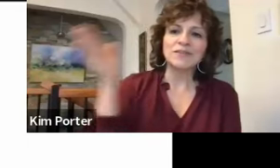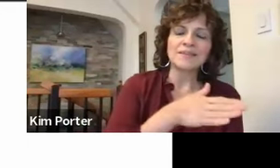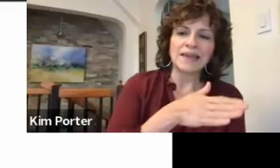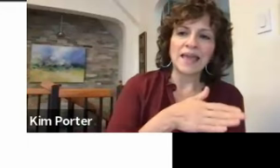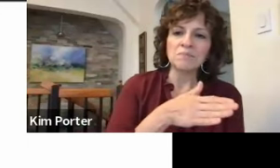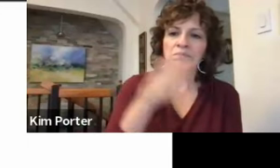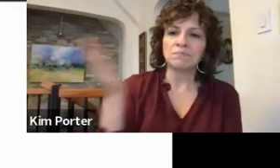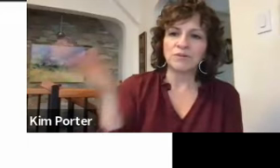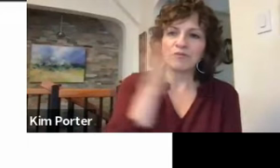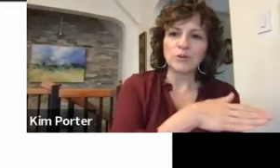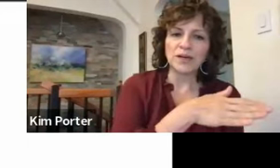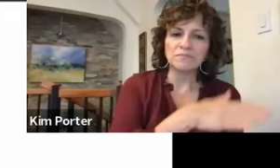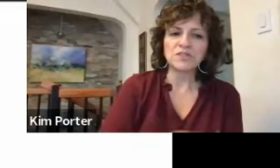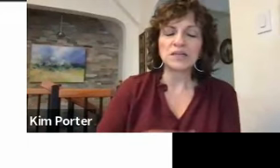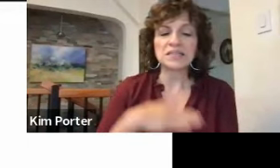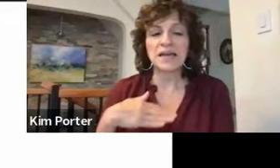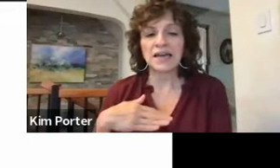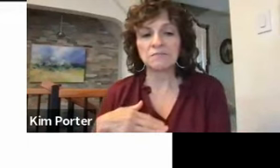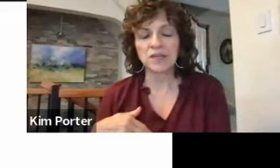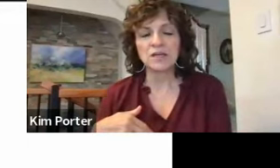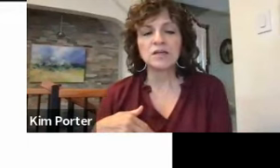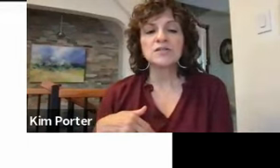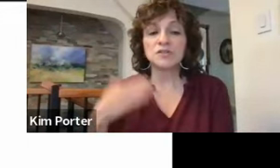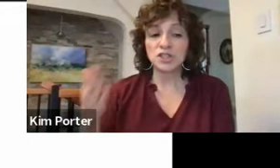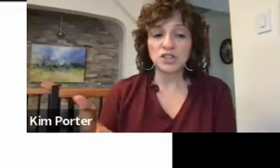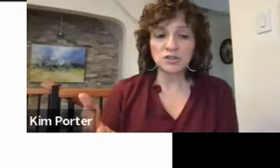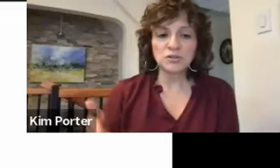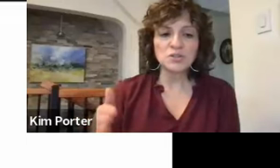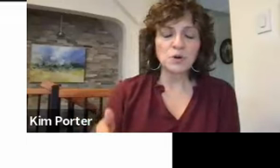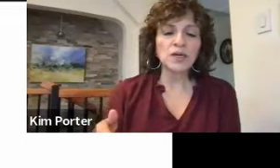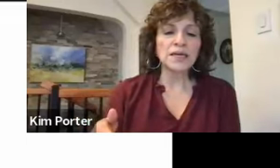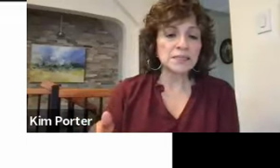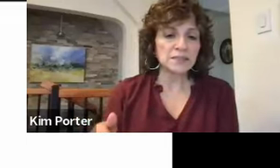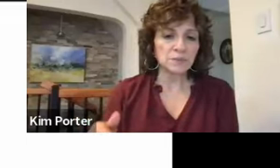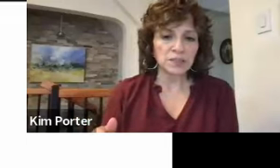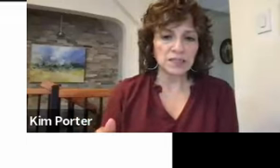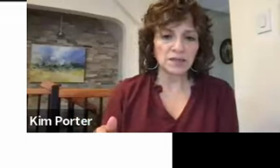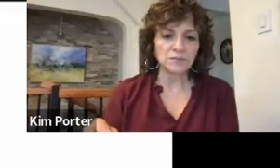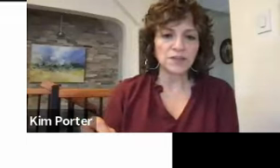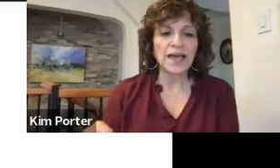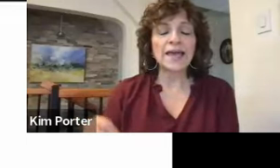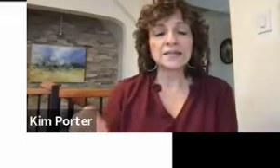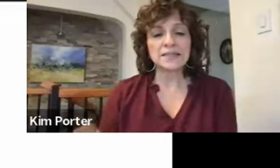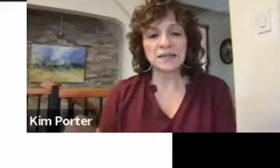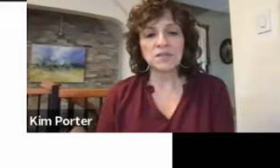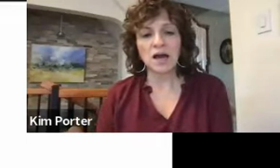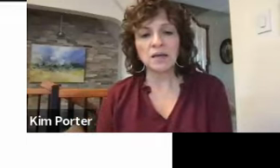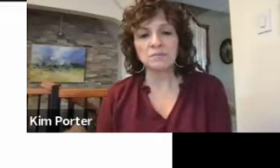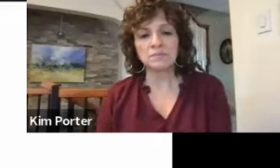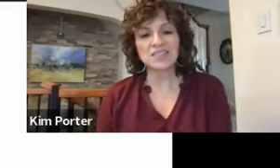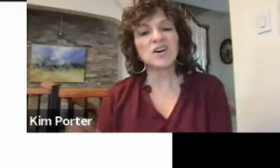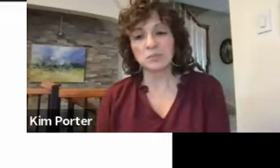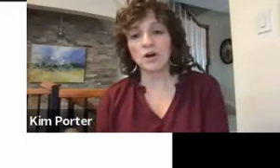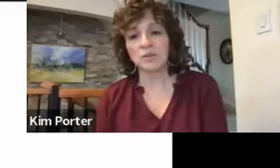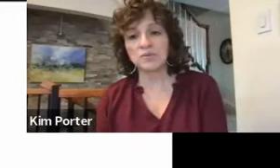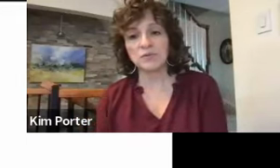negates everything that came before the but. So we can say, so to you, smoking isn't a big deal. And at the same